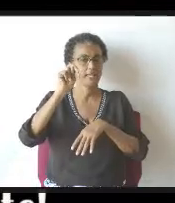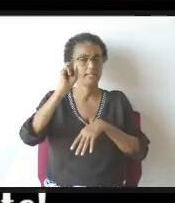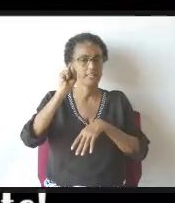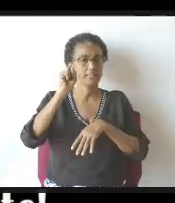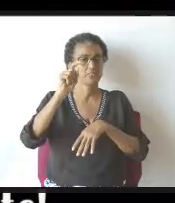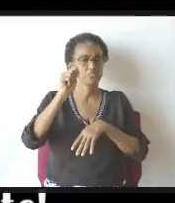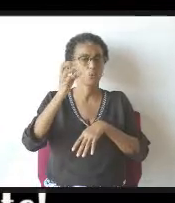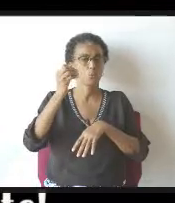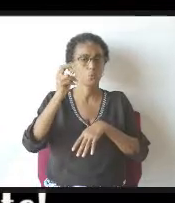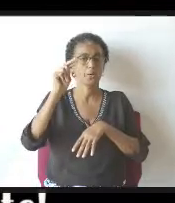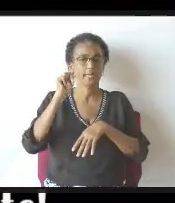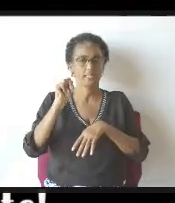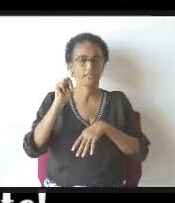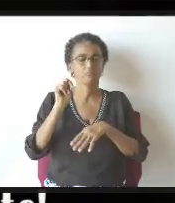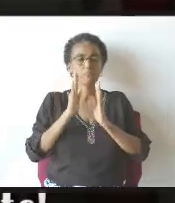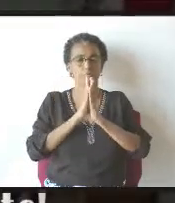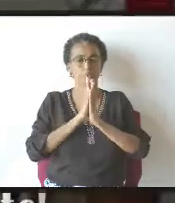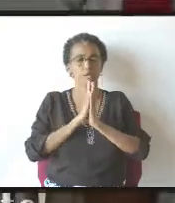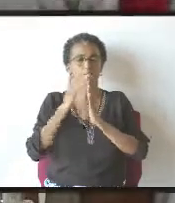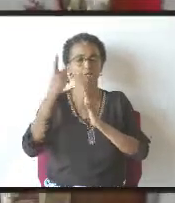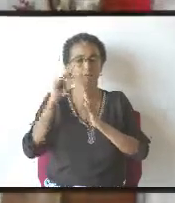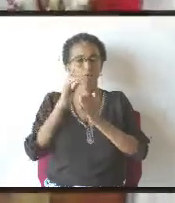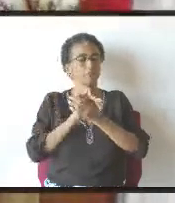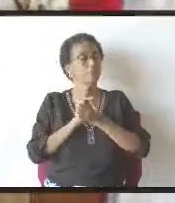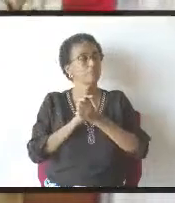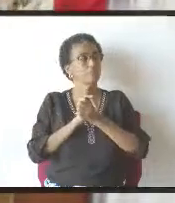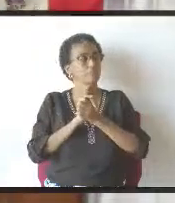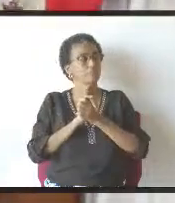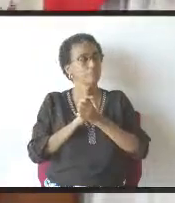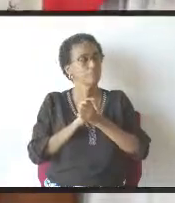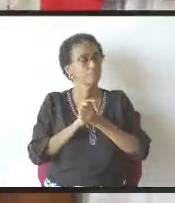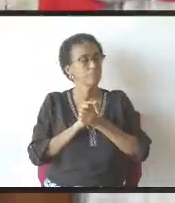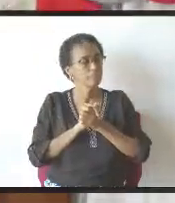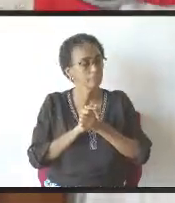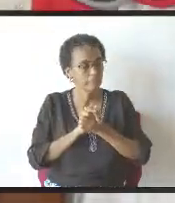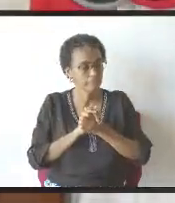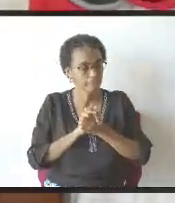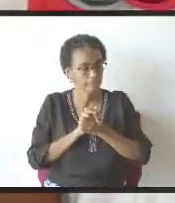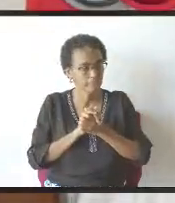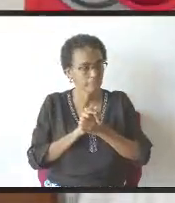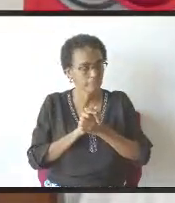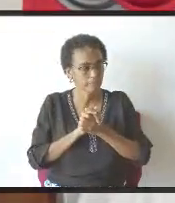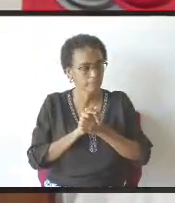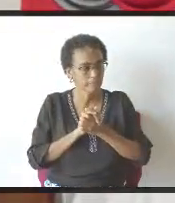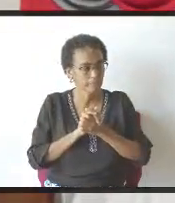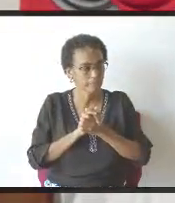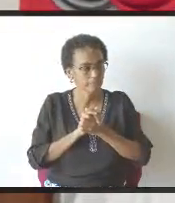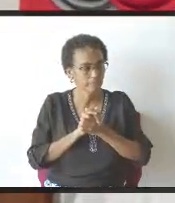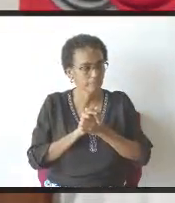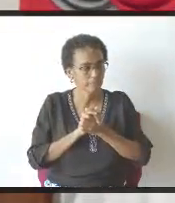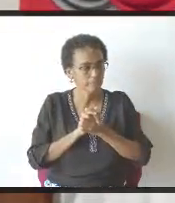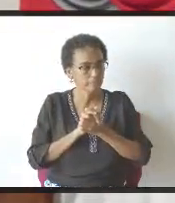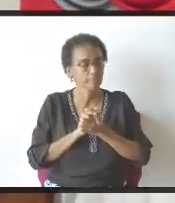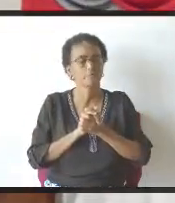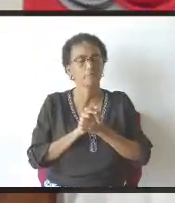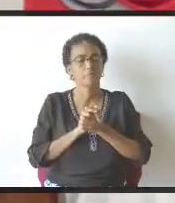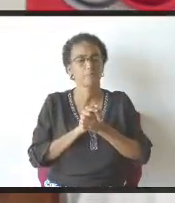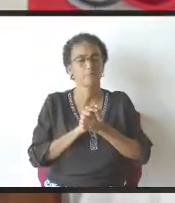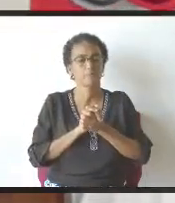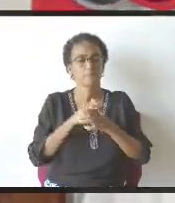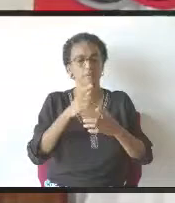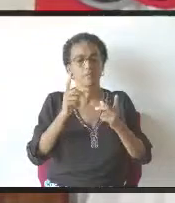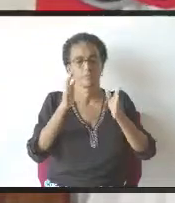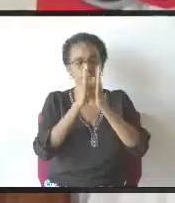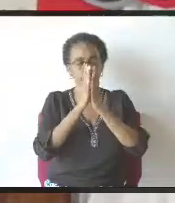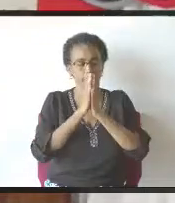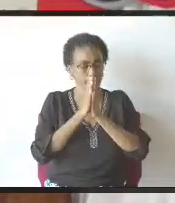Morning, church. Let us pray. Lord, thank you for bringing us here today safely so we can worship you. Lord, I pray